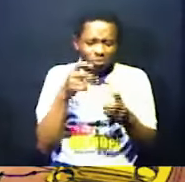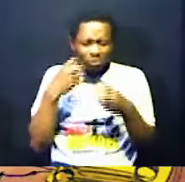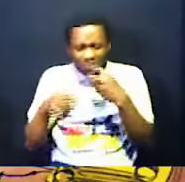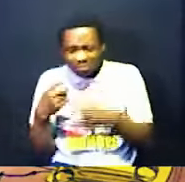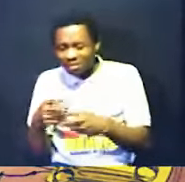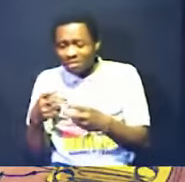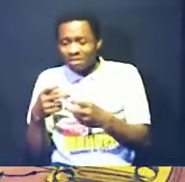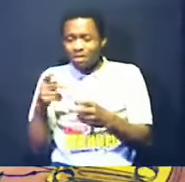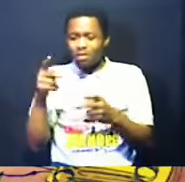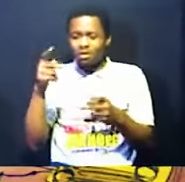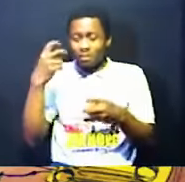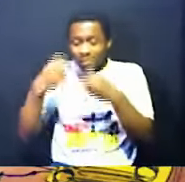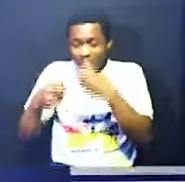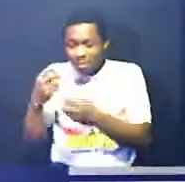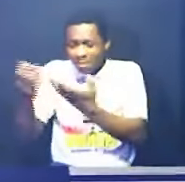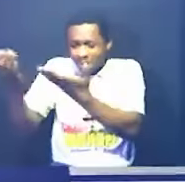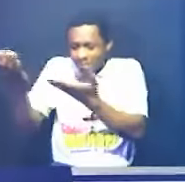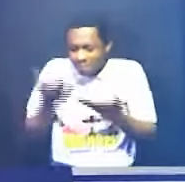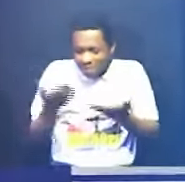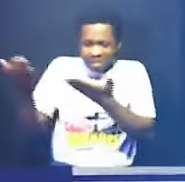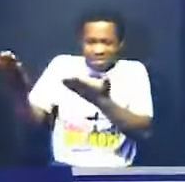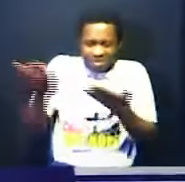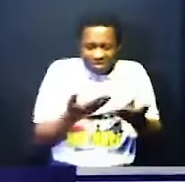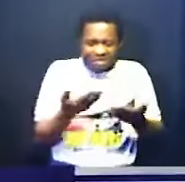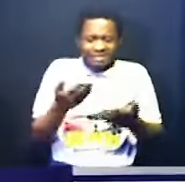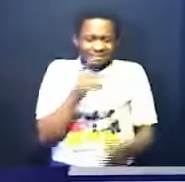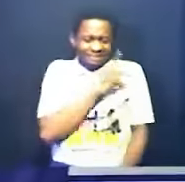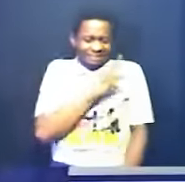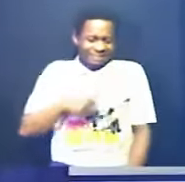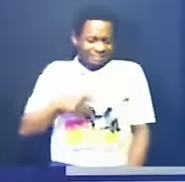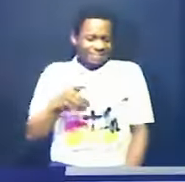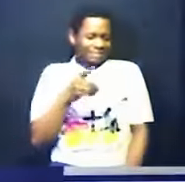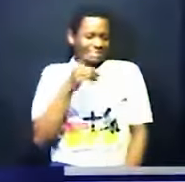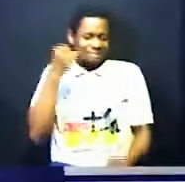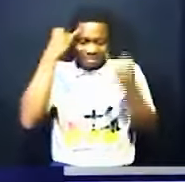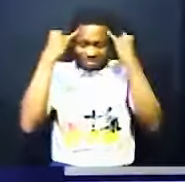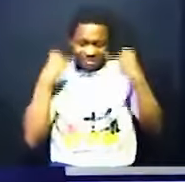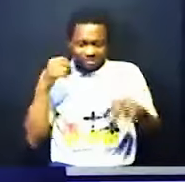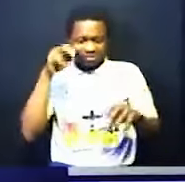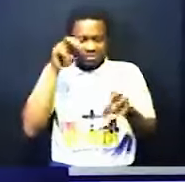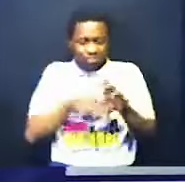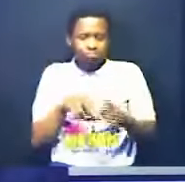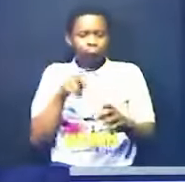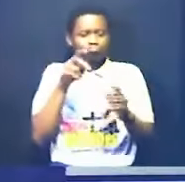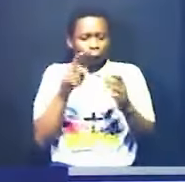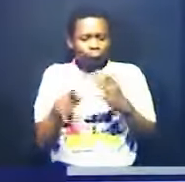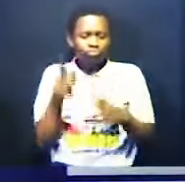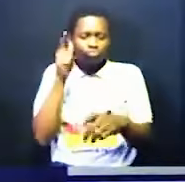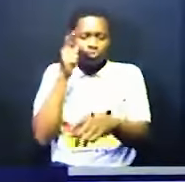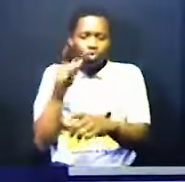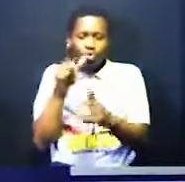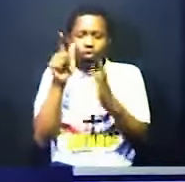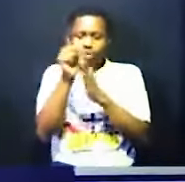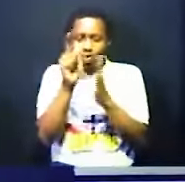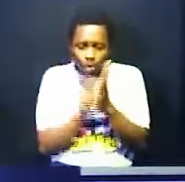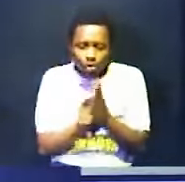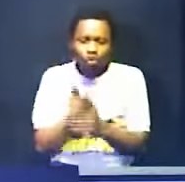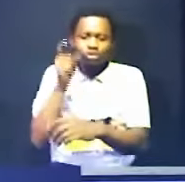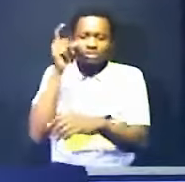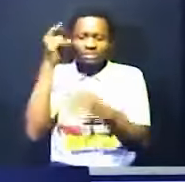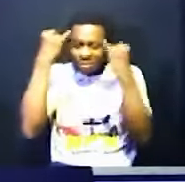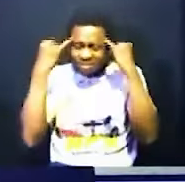We know many na actually no na monkai say David na oye Israel hine ah na osanye temwa for kesi a